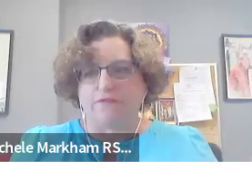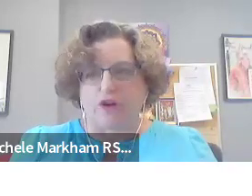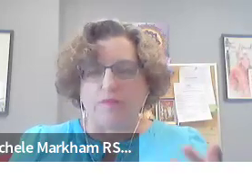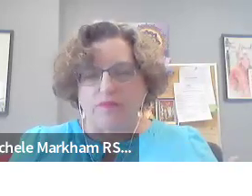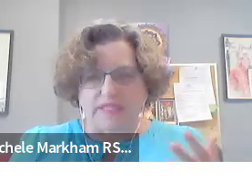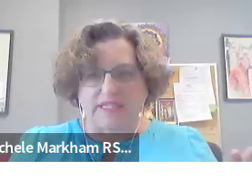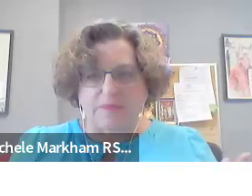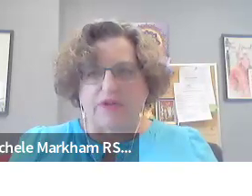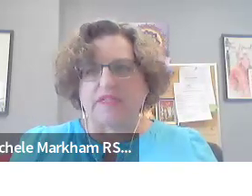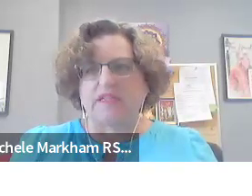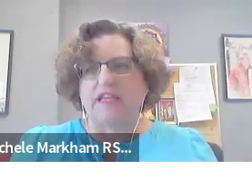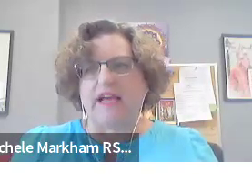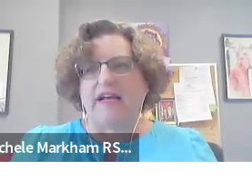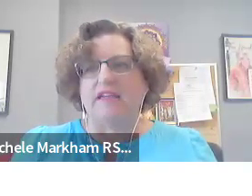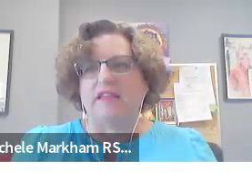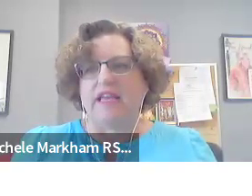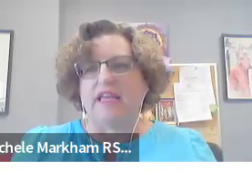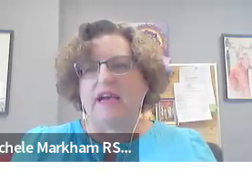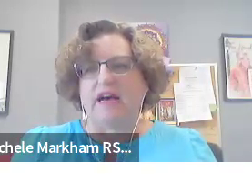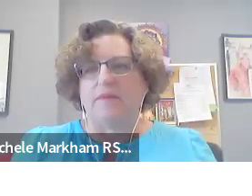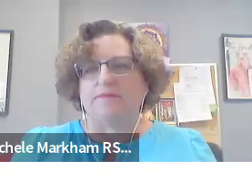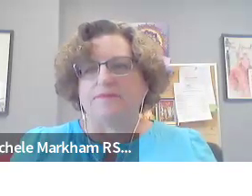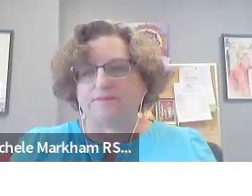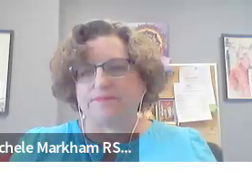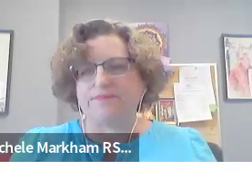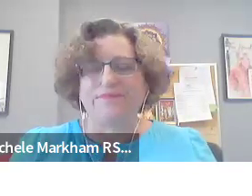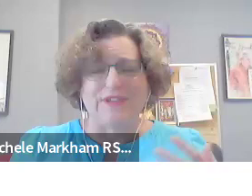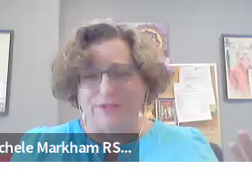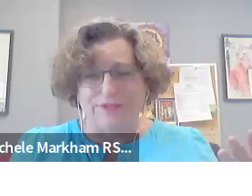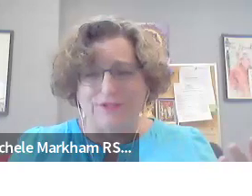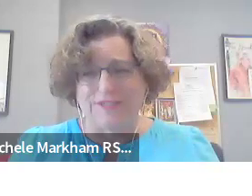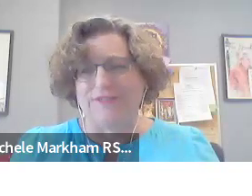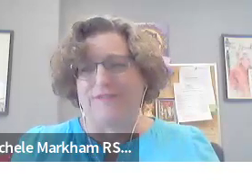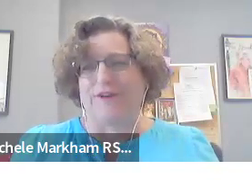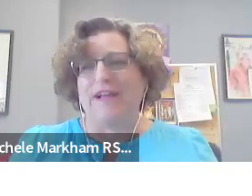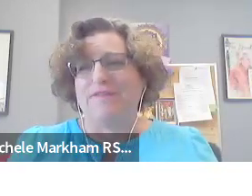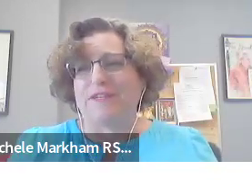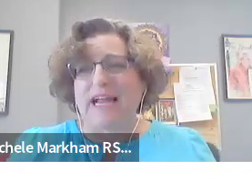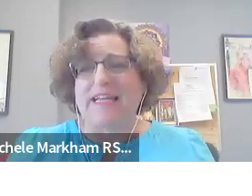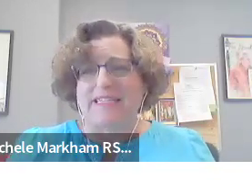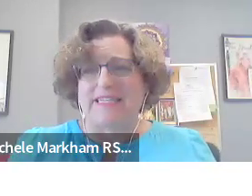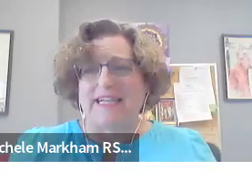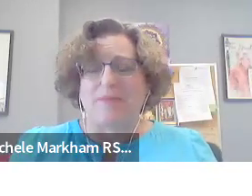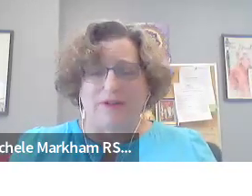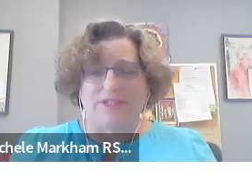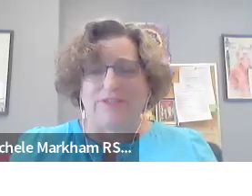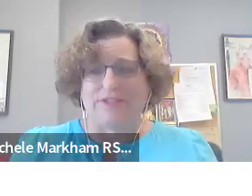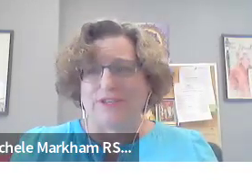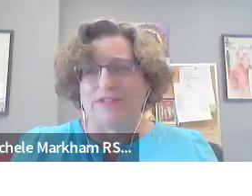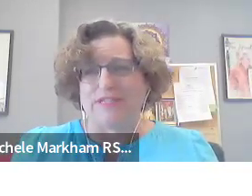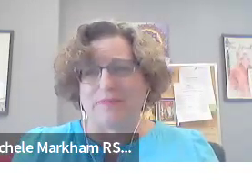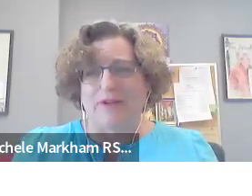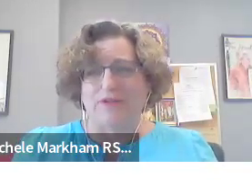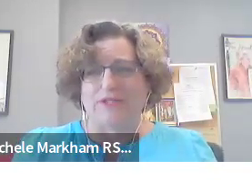To confirm this experience that they had, they looked for studies done about